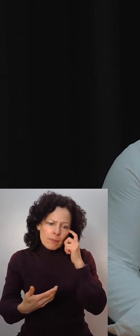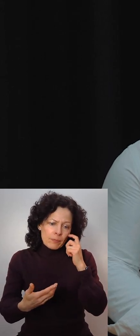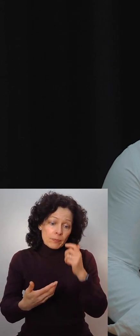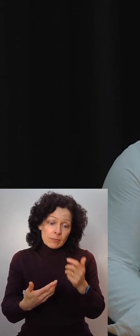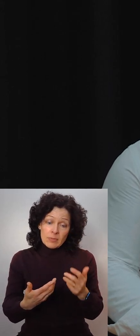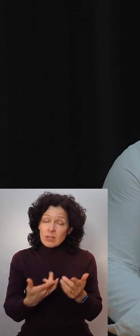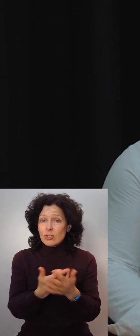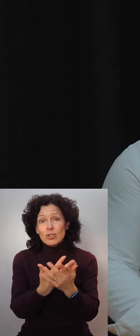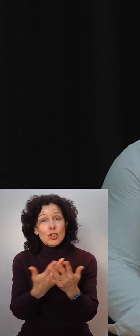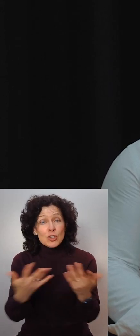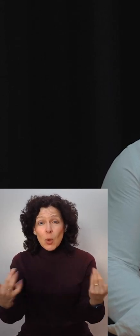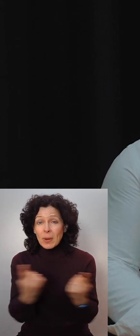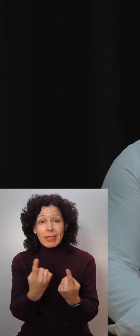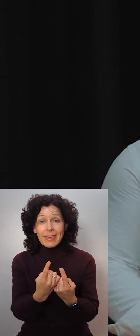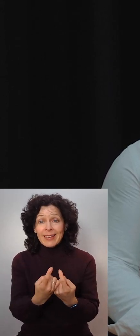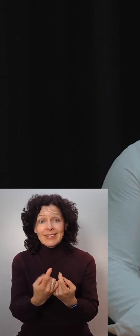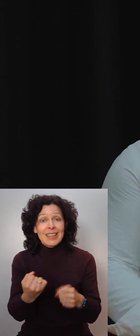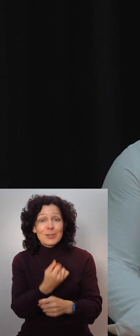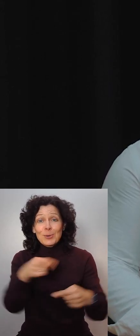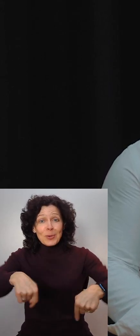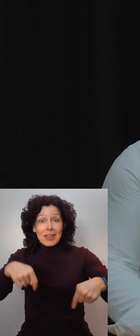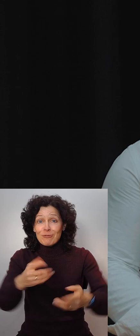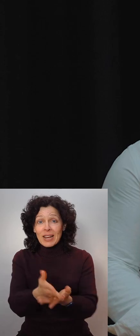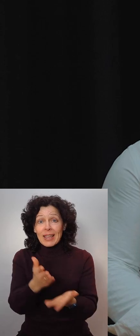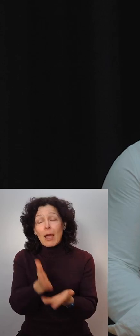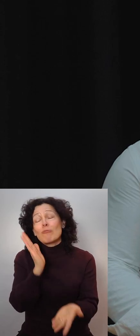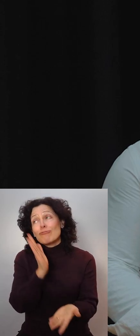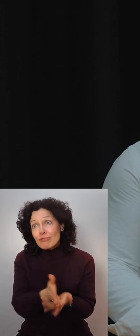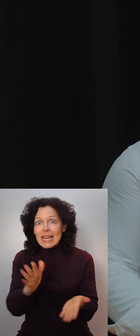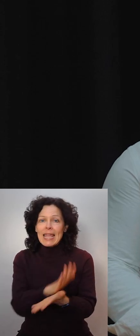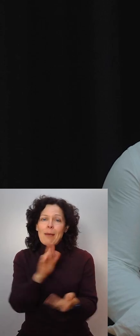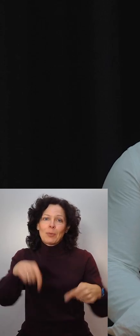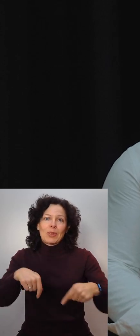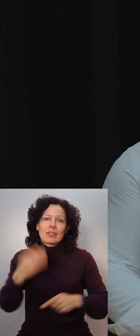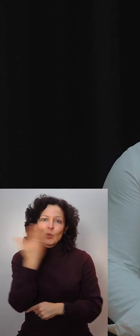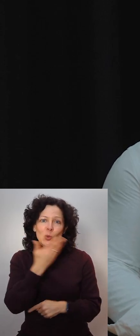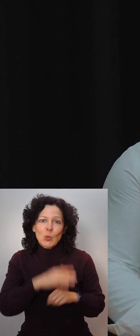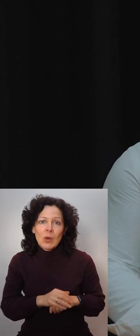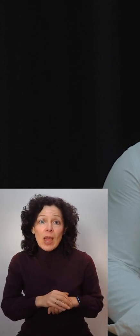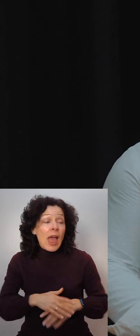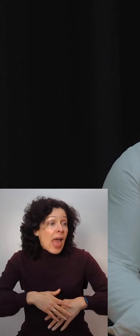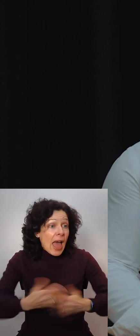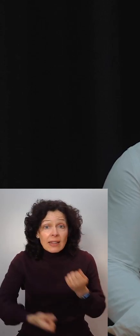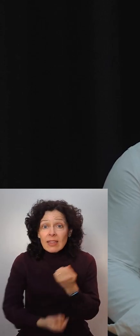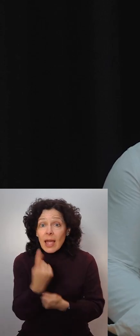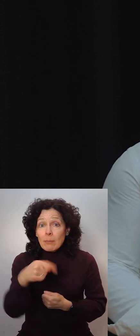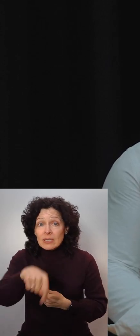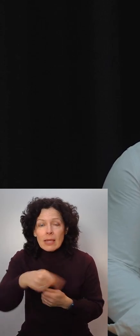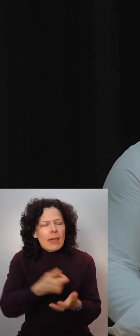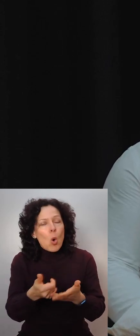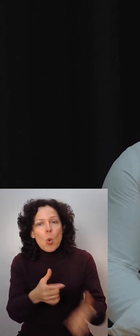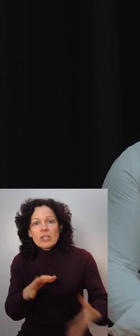so many things really they do. And always, I'm really happy with this school, it is like if anything happen in here, they always contact